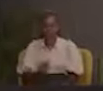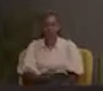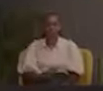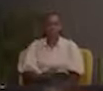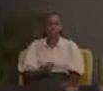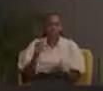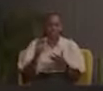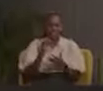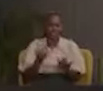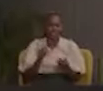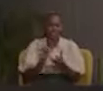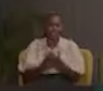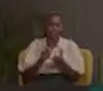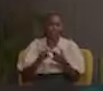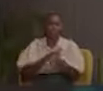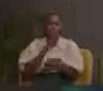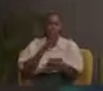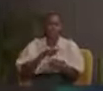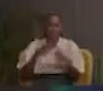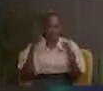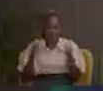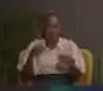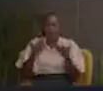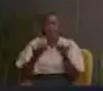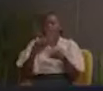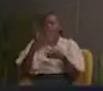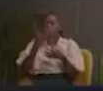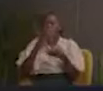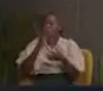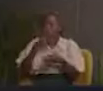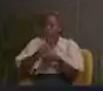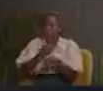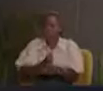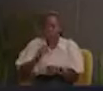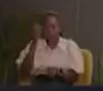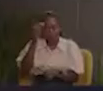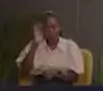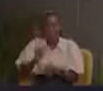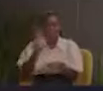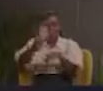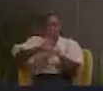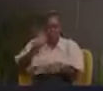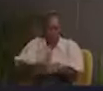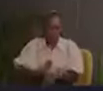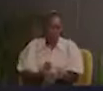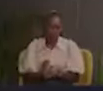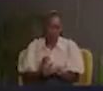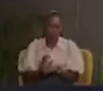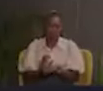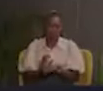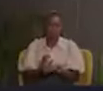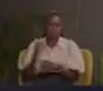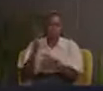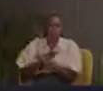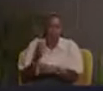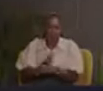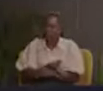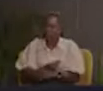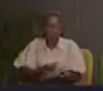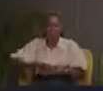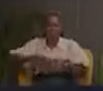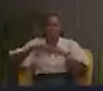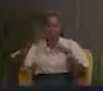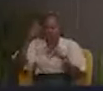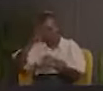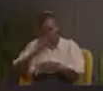unto principalities and powers might be made known by the church, the multifaceted wisdom, the manifold